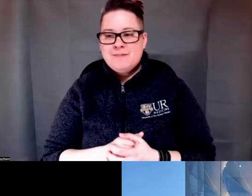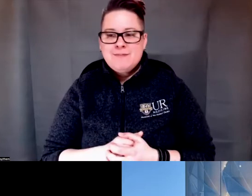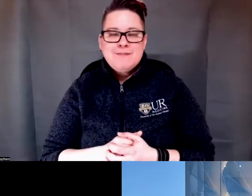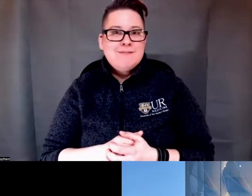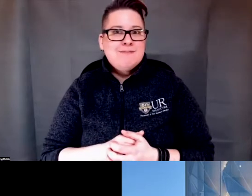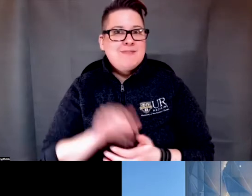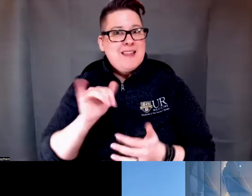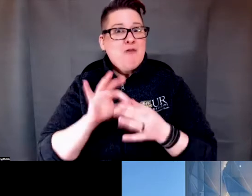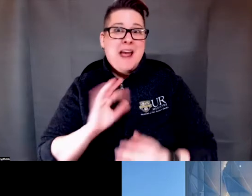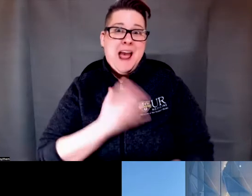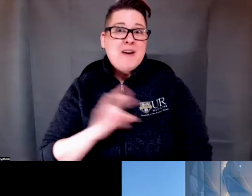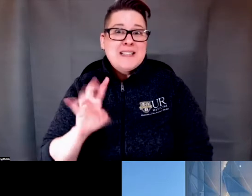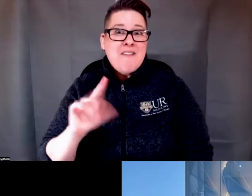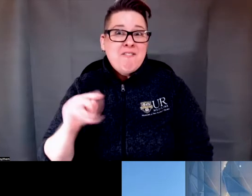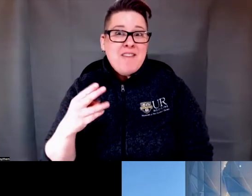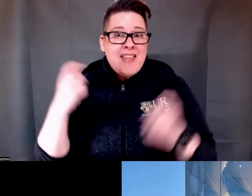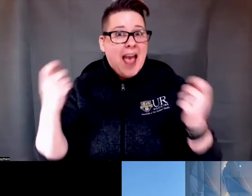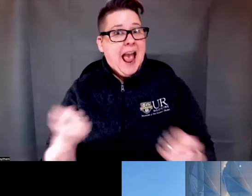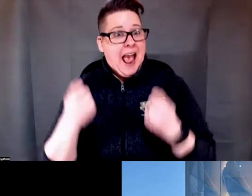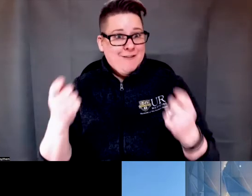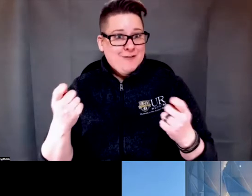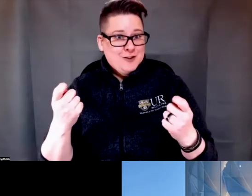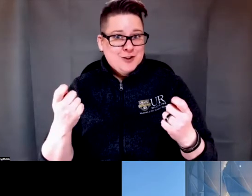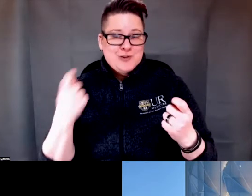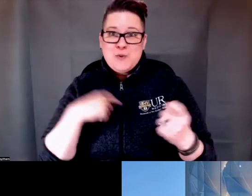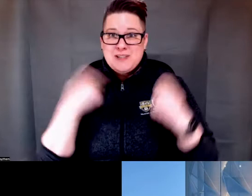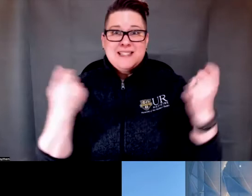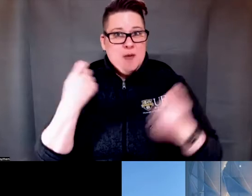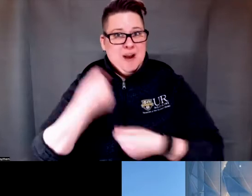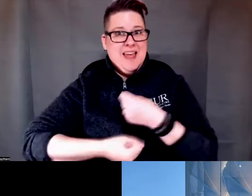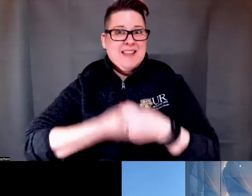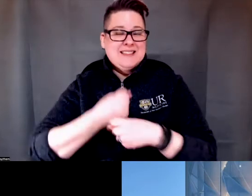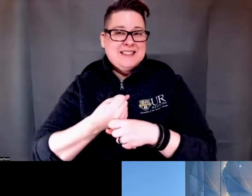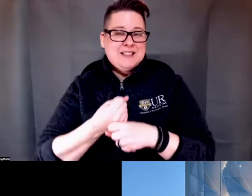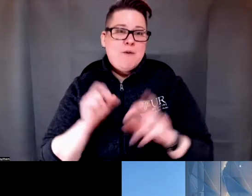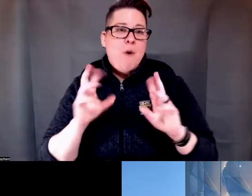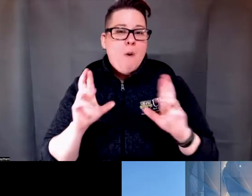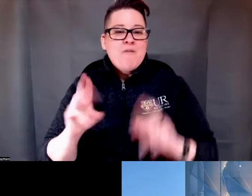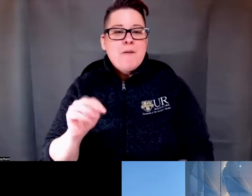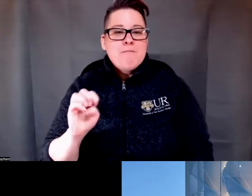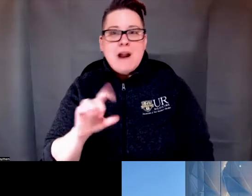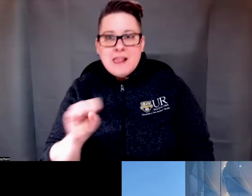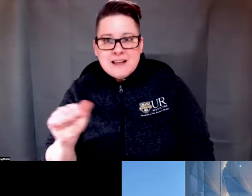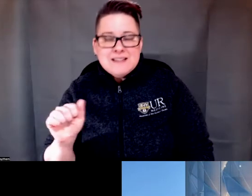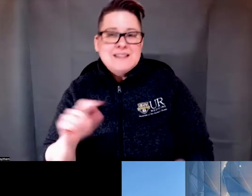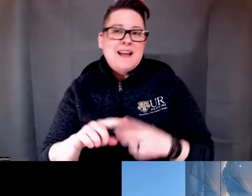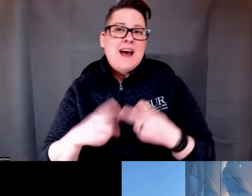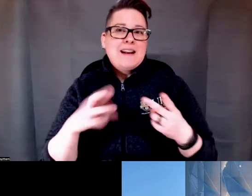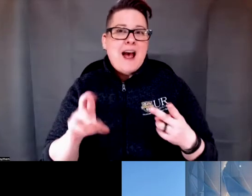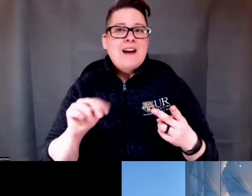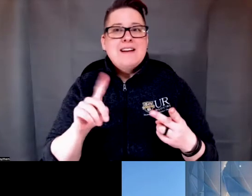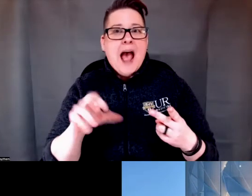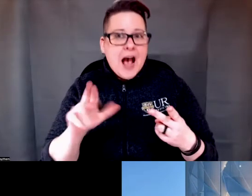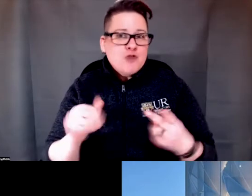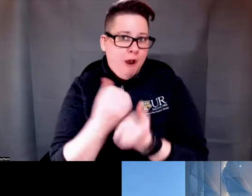to our 75th anniversary that we're going to celebrate this year. And hopefully Melissa and Dr. Nasrallah and everybody